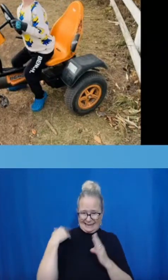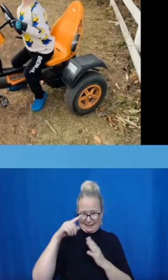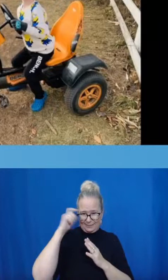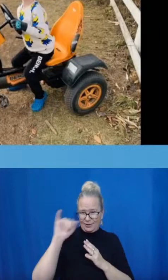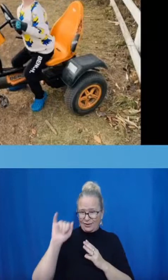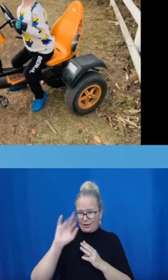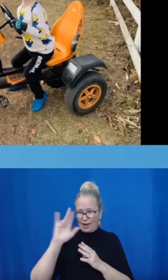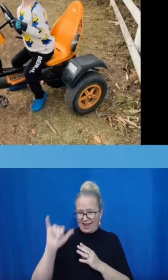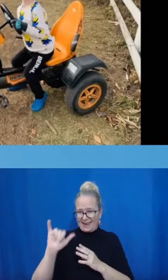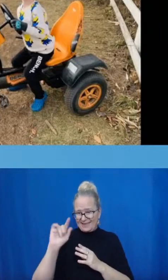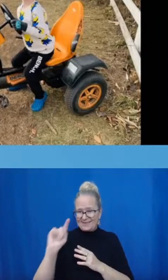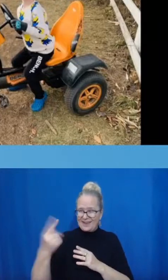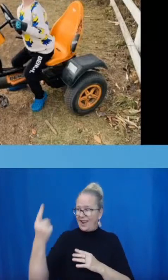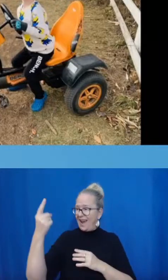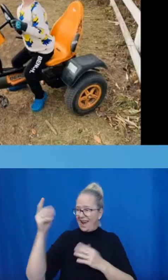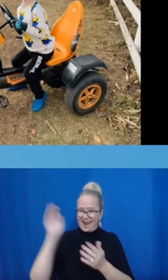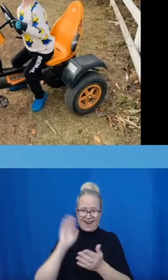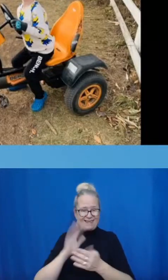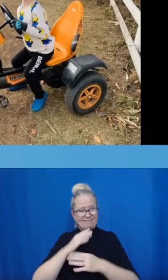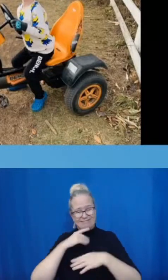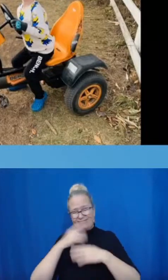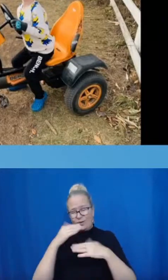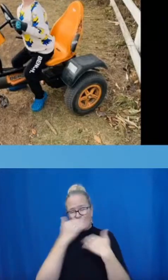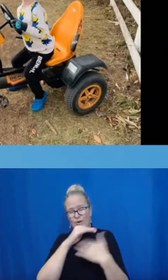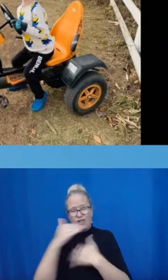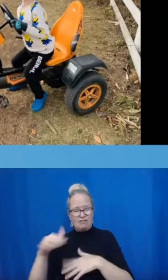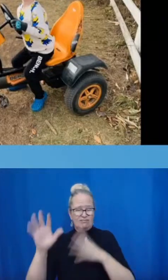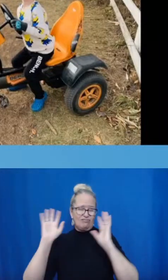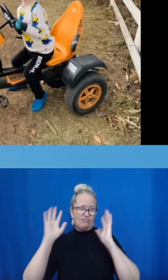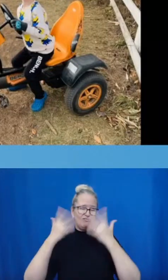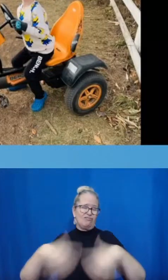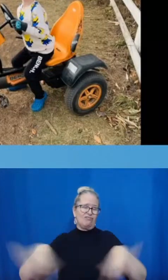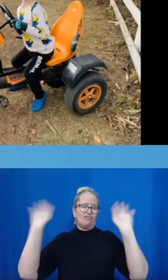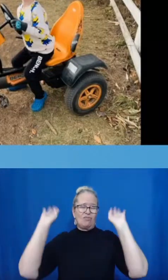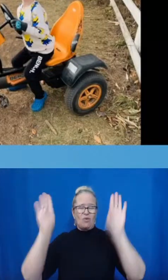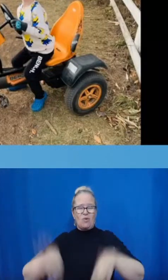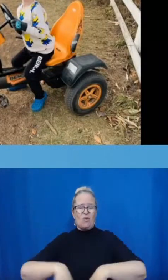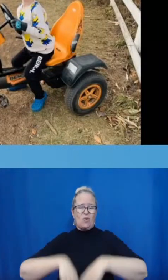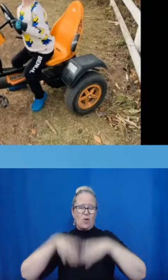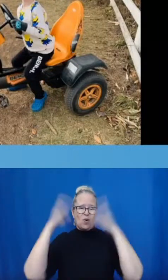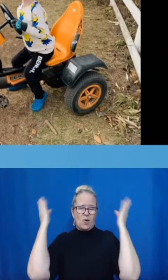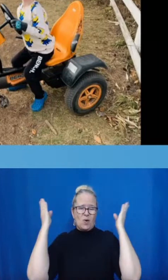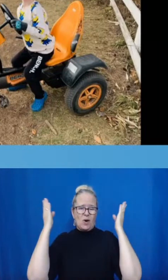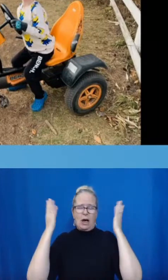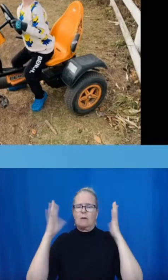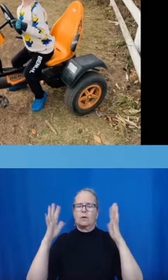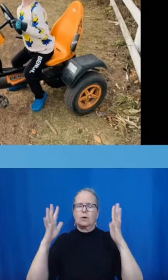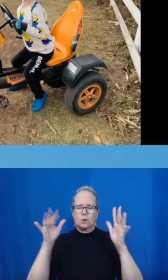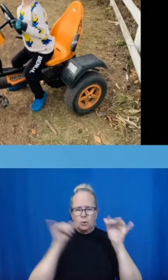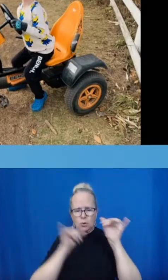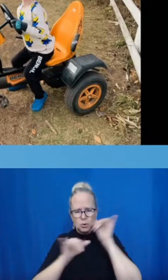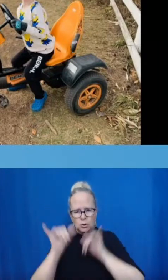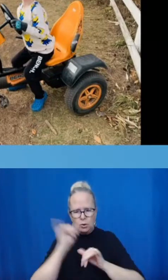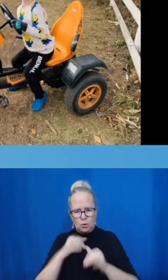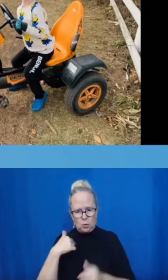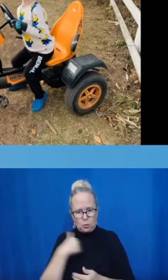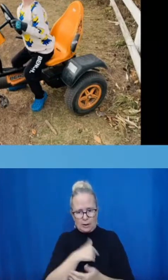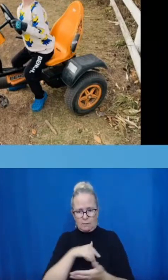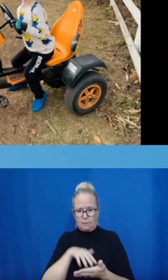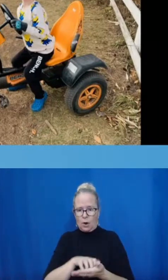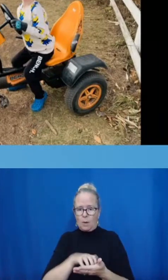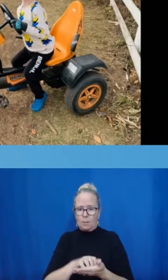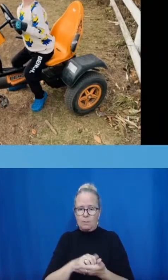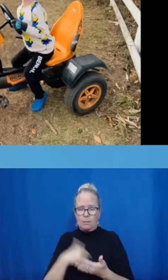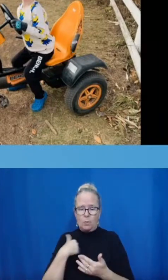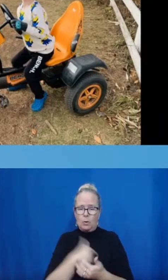to go out and do things because there were no safety nets anymore. So for example, our family had huge plans for the fall. I would go back to